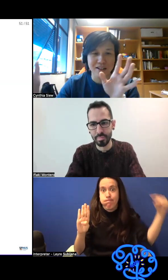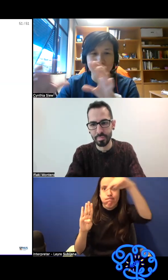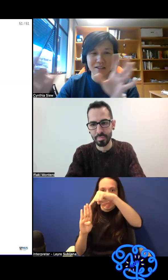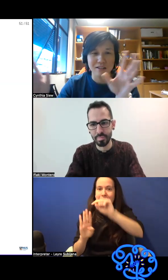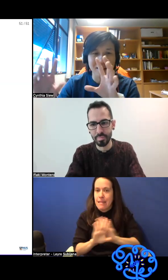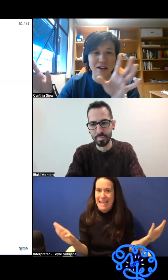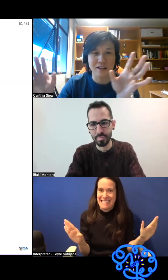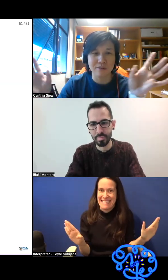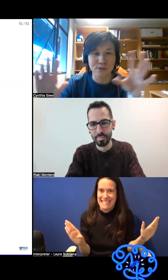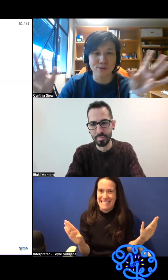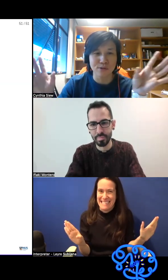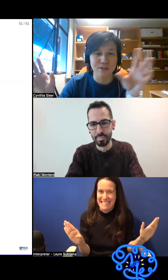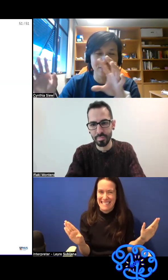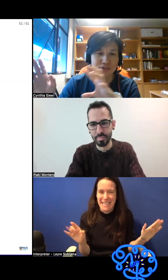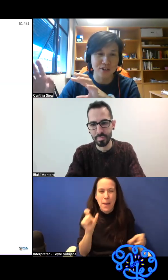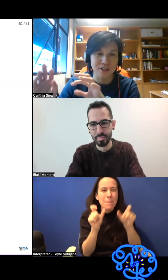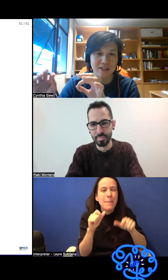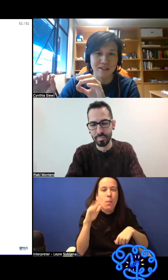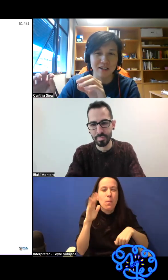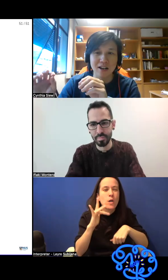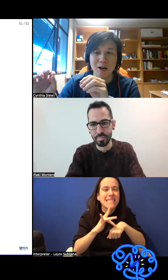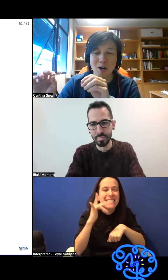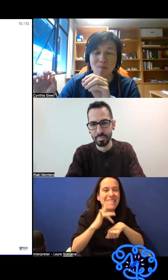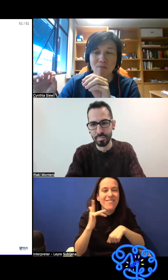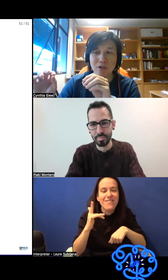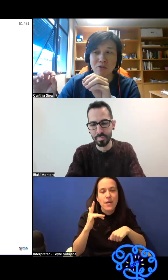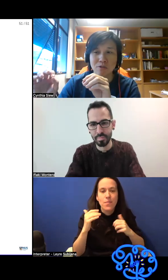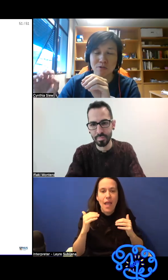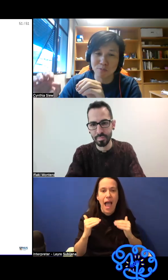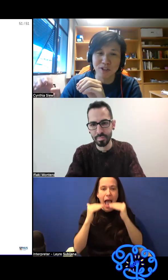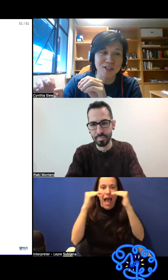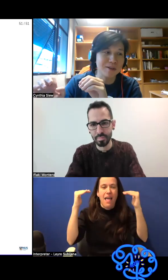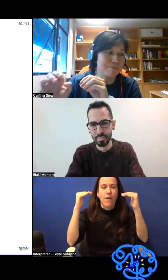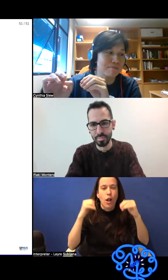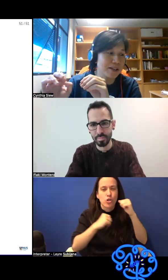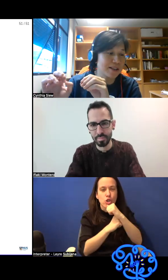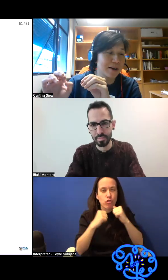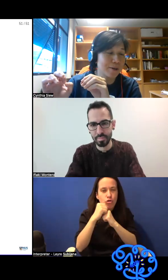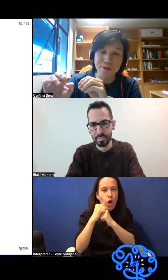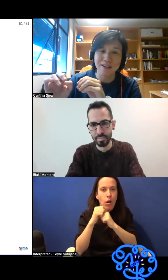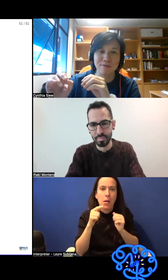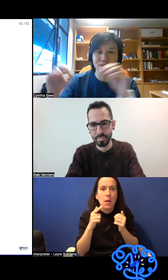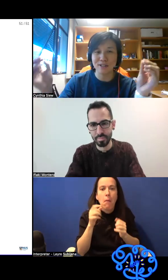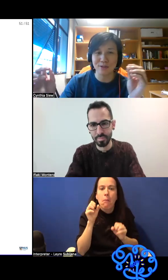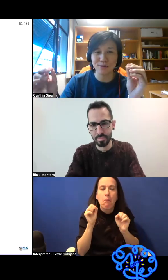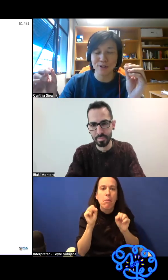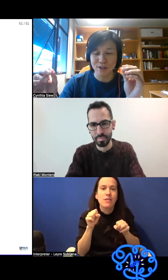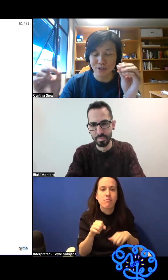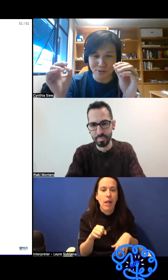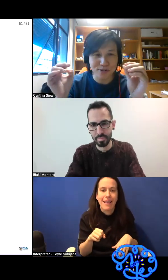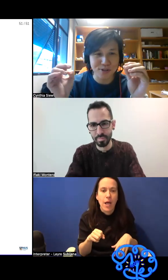that higher level structure, then you could potentially be like, okay, for these